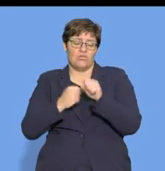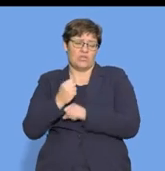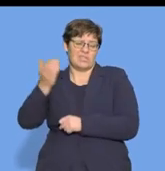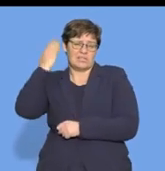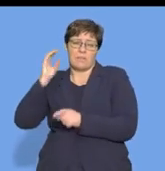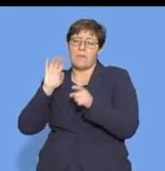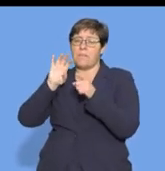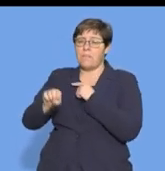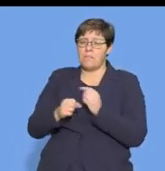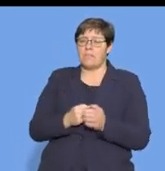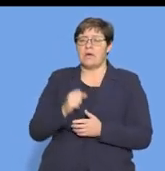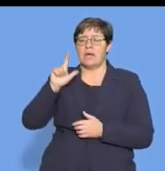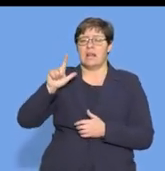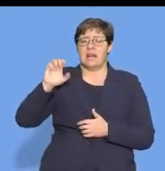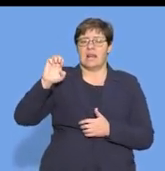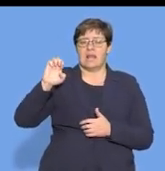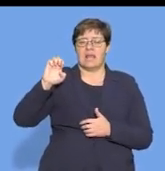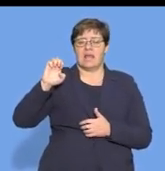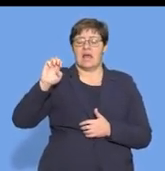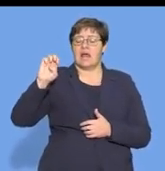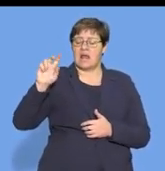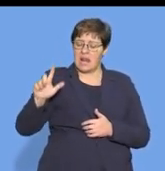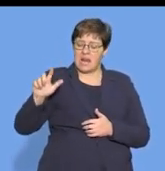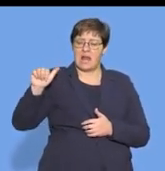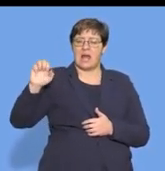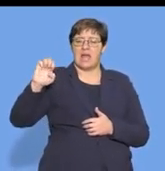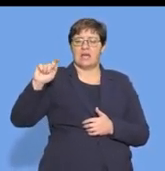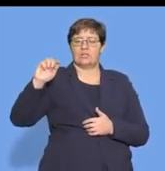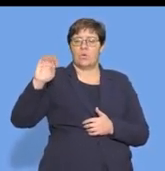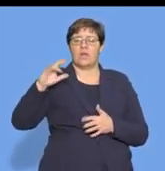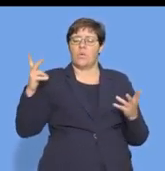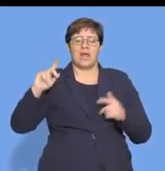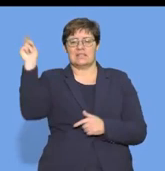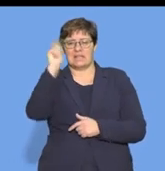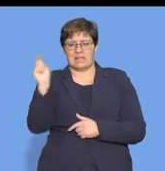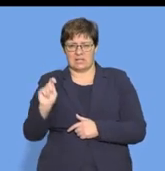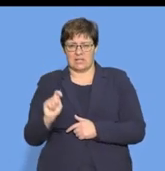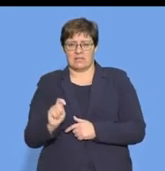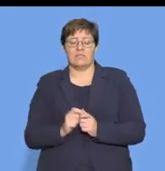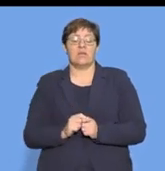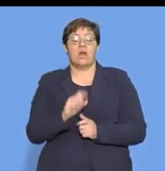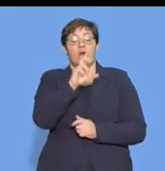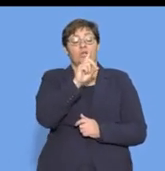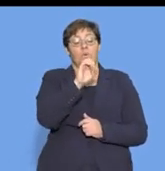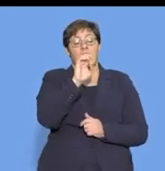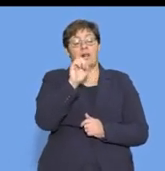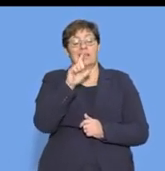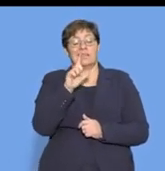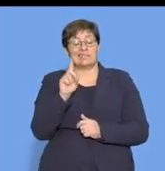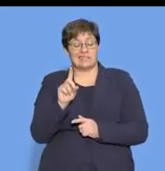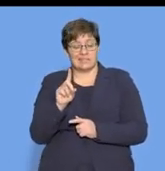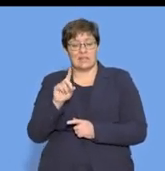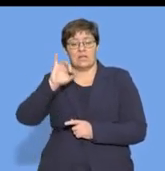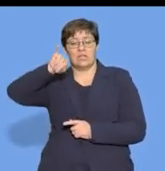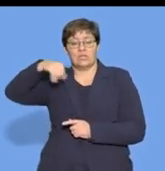was found in the region called Letoli in Tanzania. She was found by Donald Johanson.